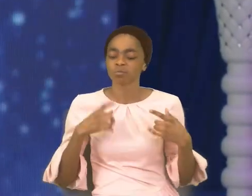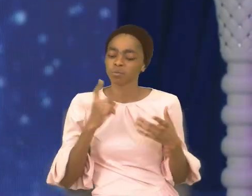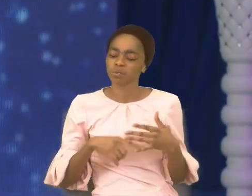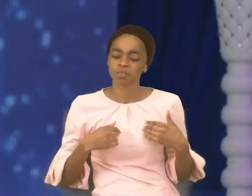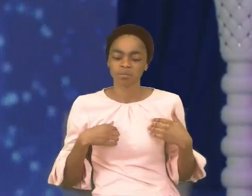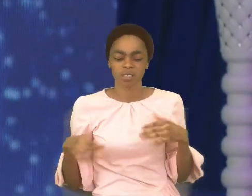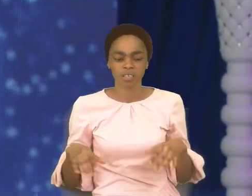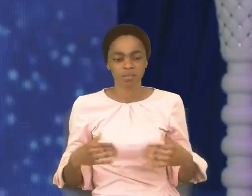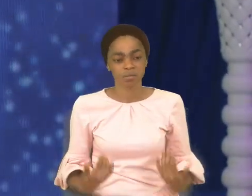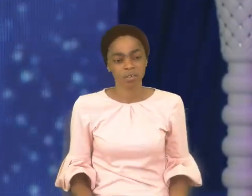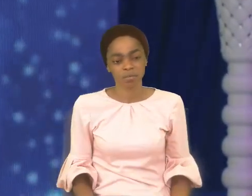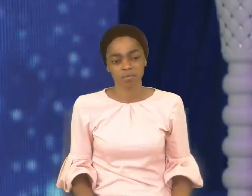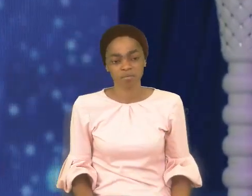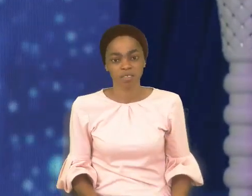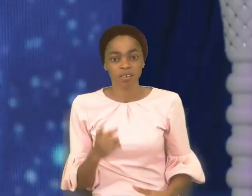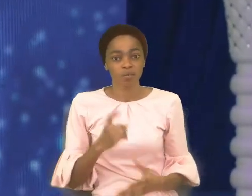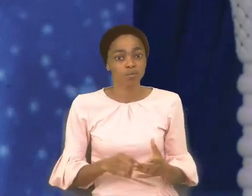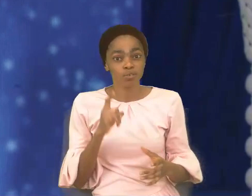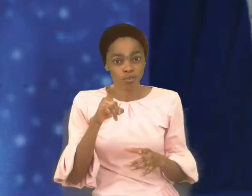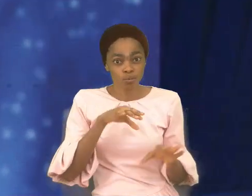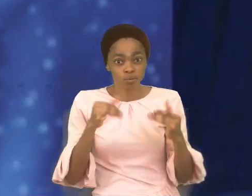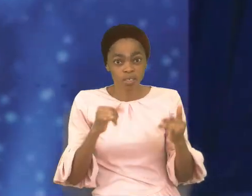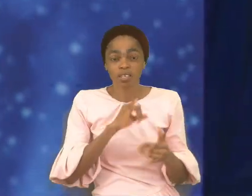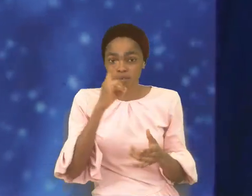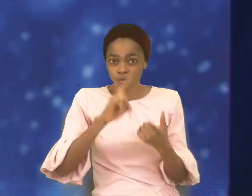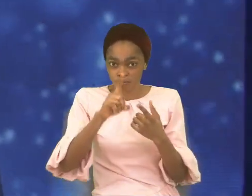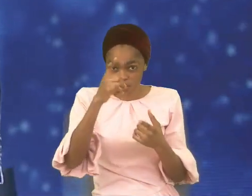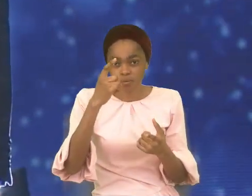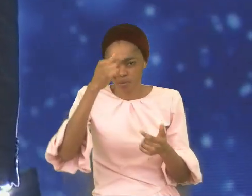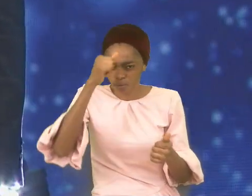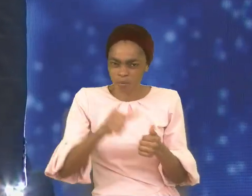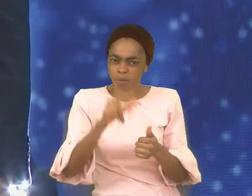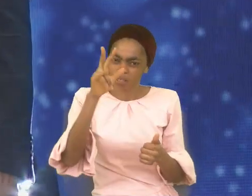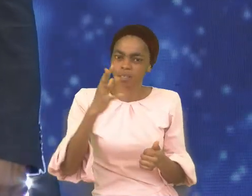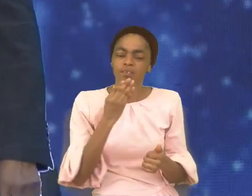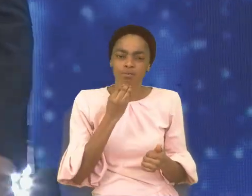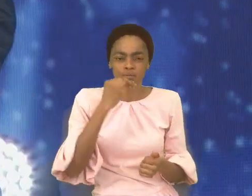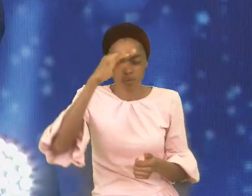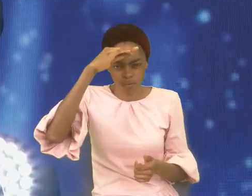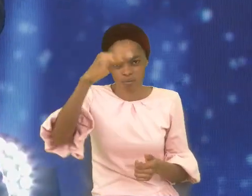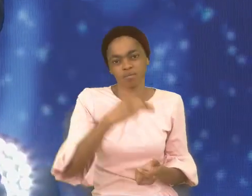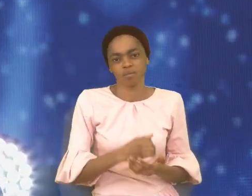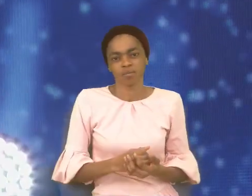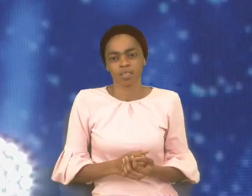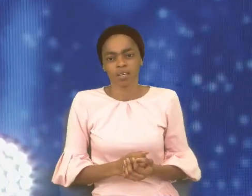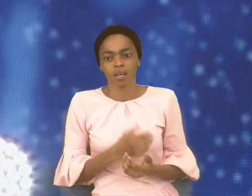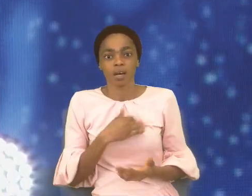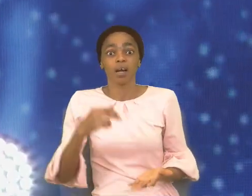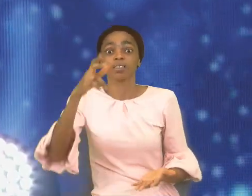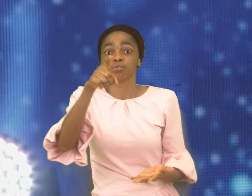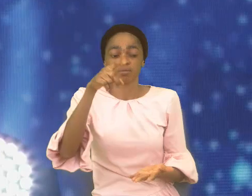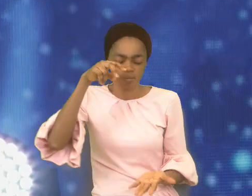Shadrach, Meshach, and Abednego and stand for righteousness. And